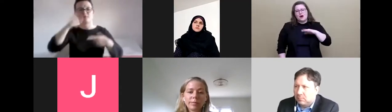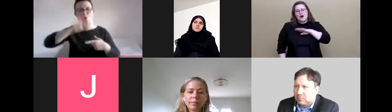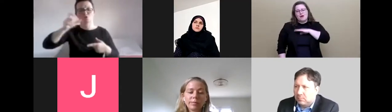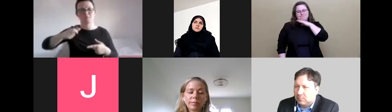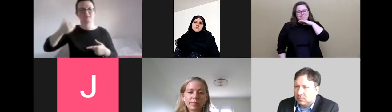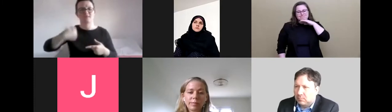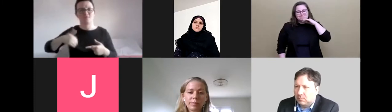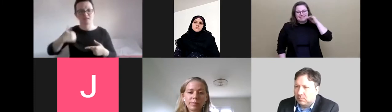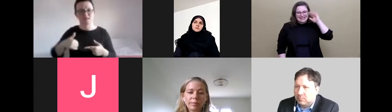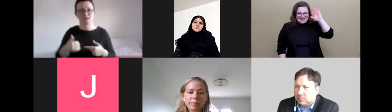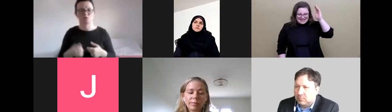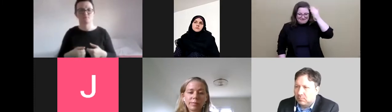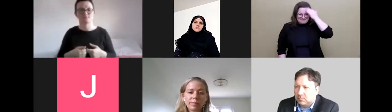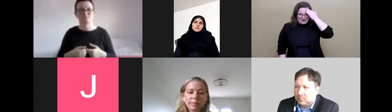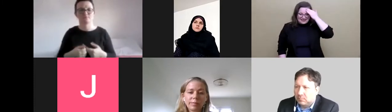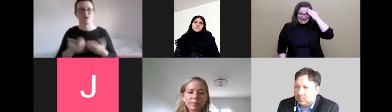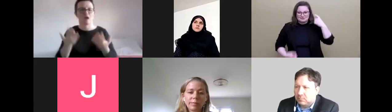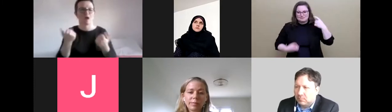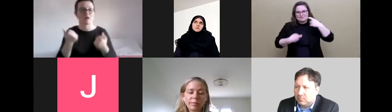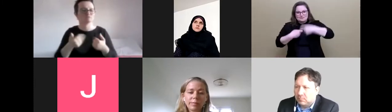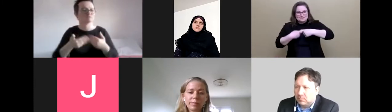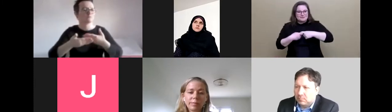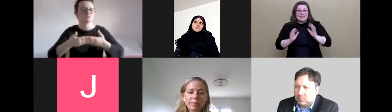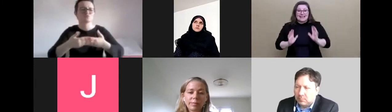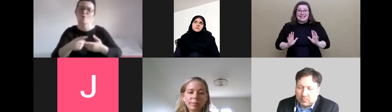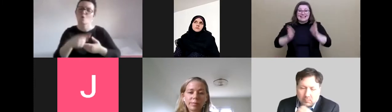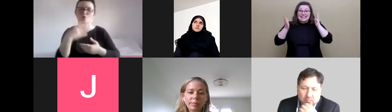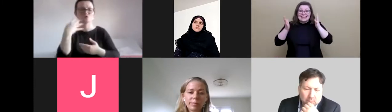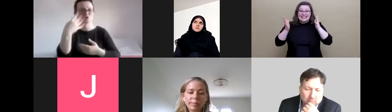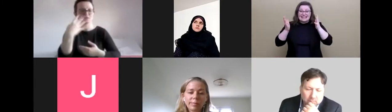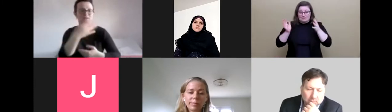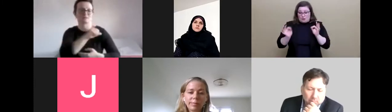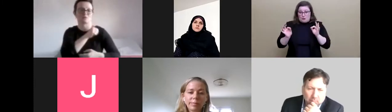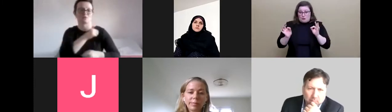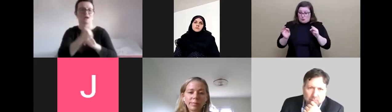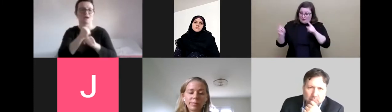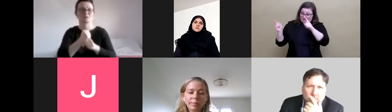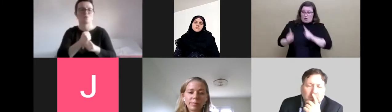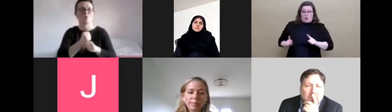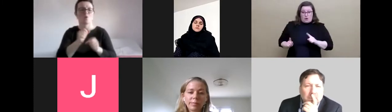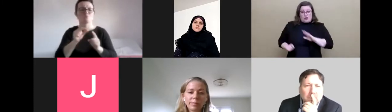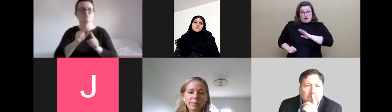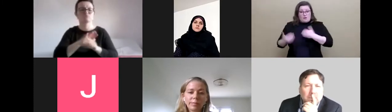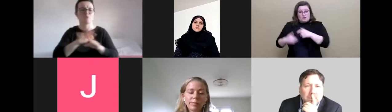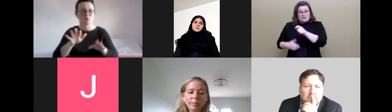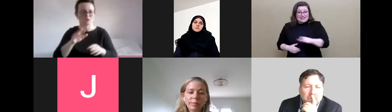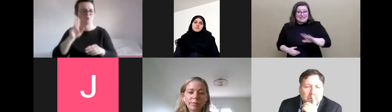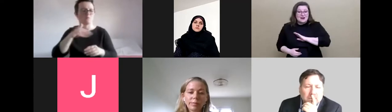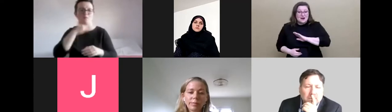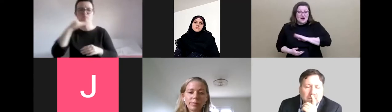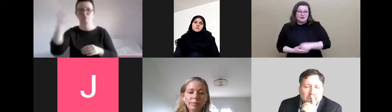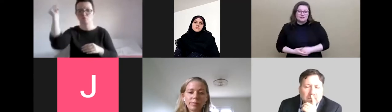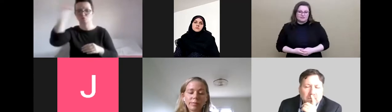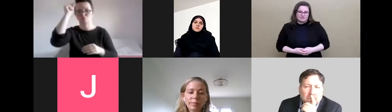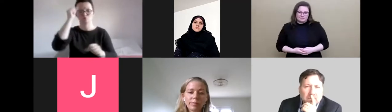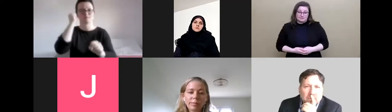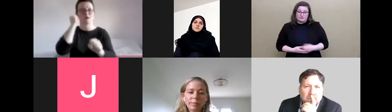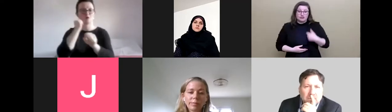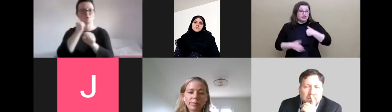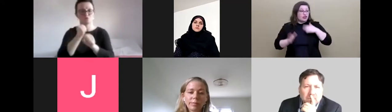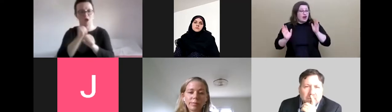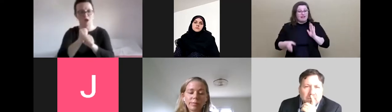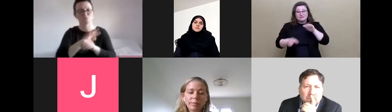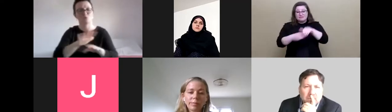experience regarding the lifestyle of persons with disabilities. I have been in this movement for